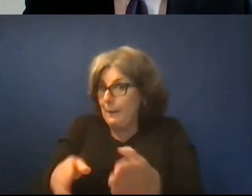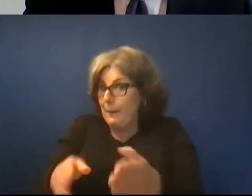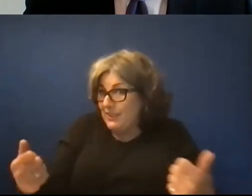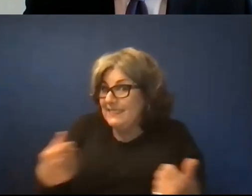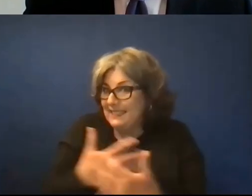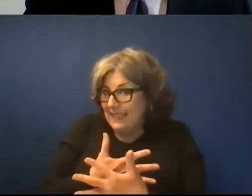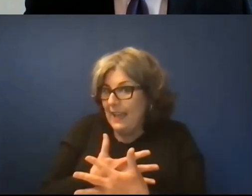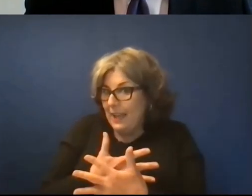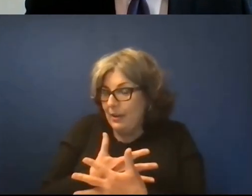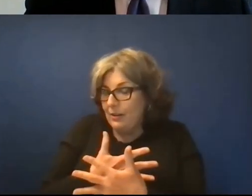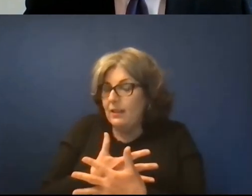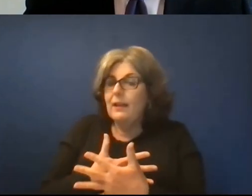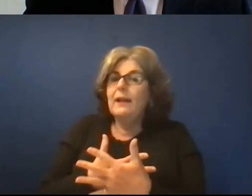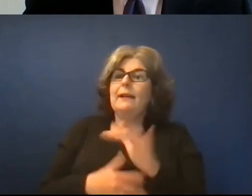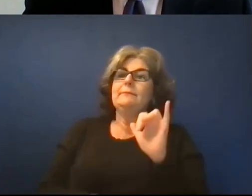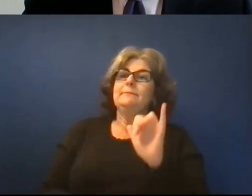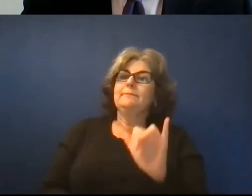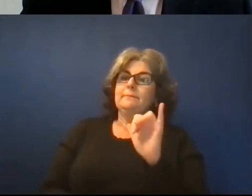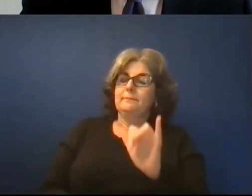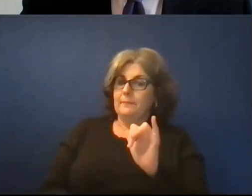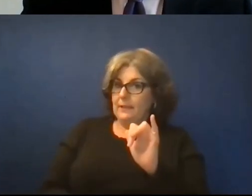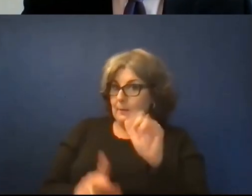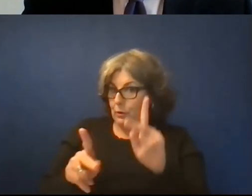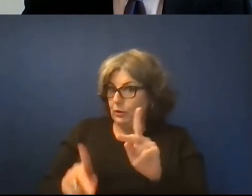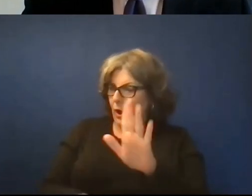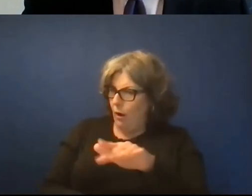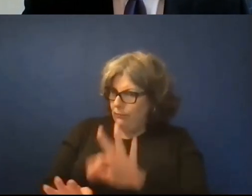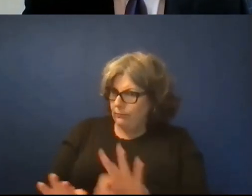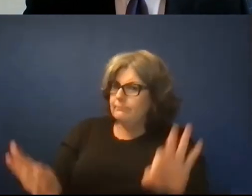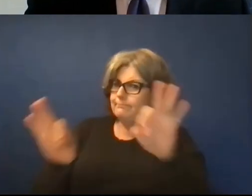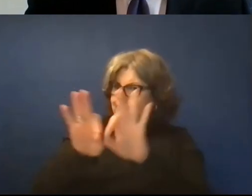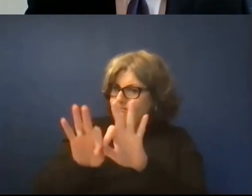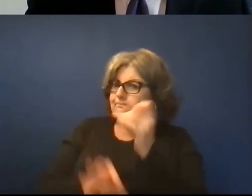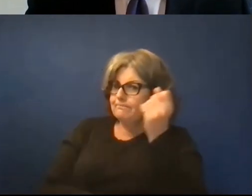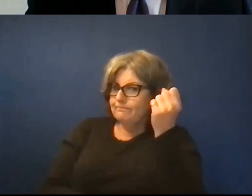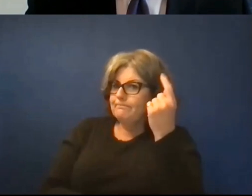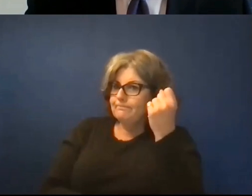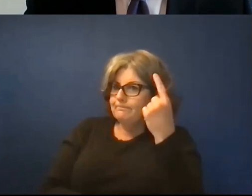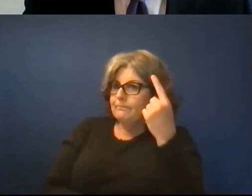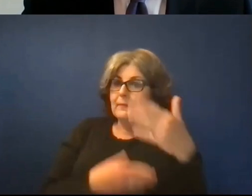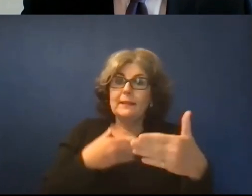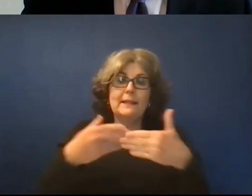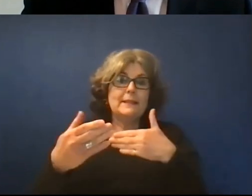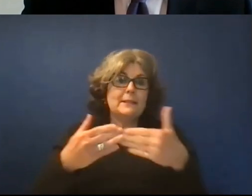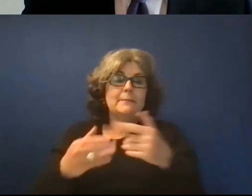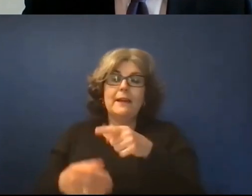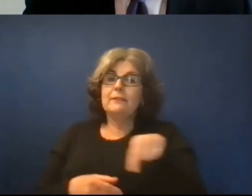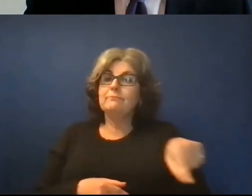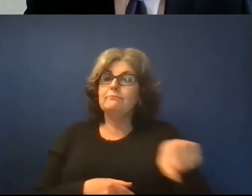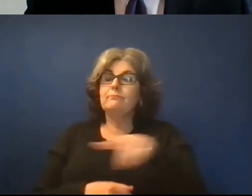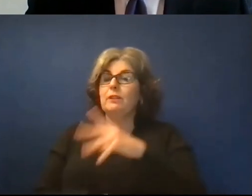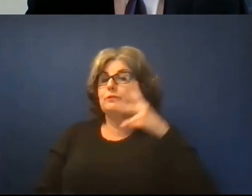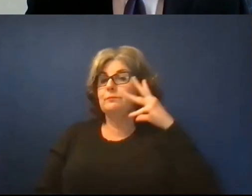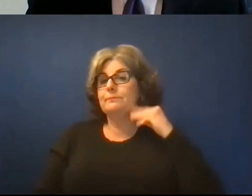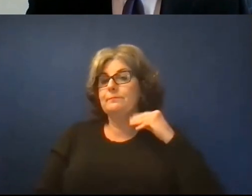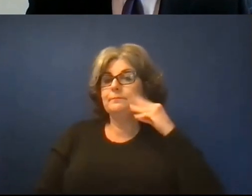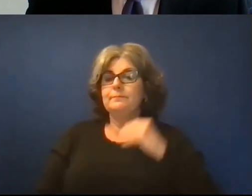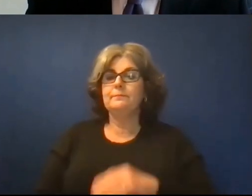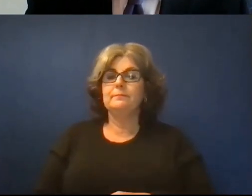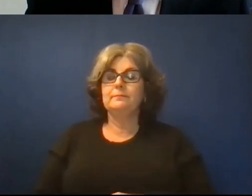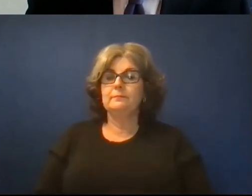just being able to acknowledge that and make them feel important, you know, regardless of everything else that you have going on, and